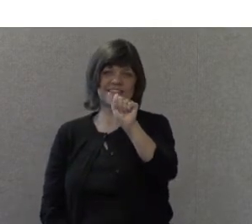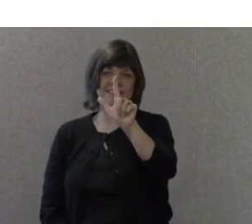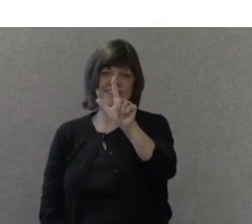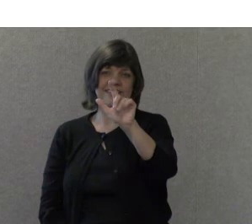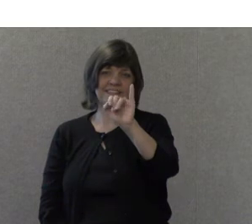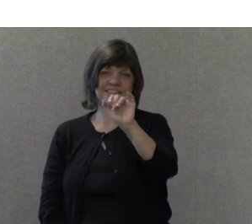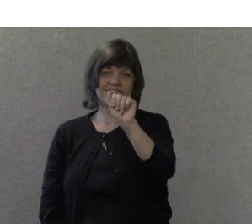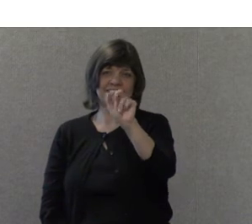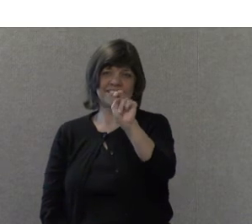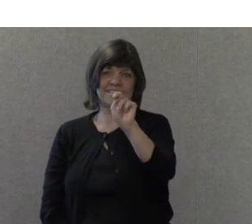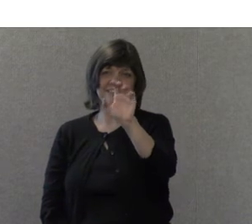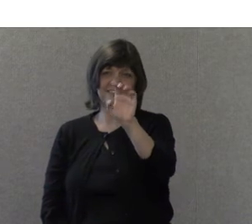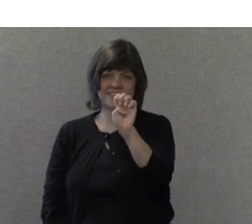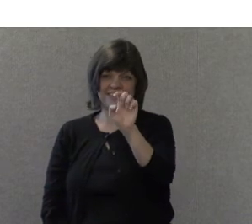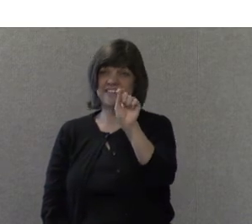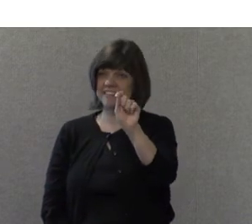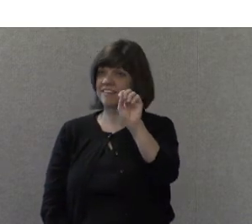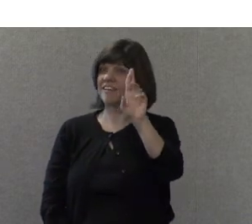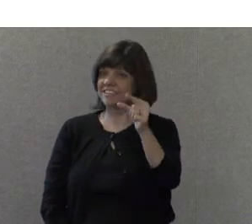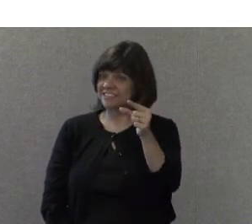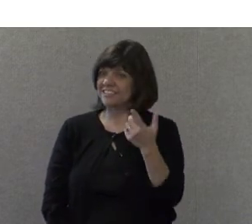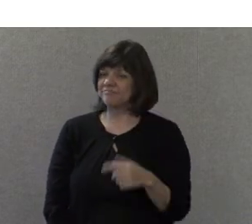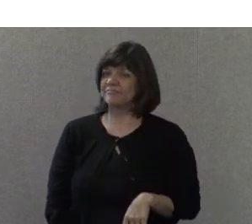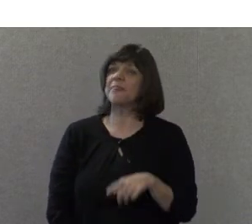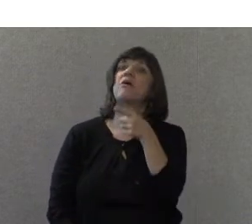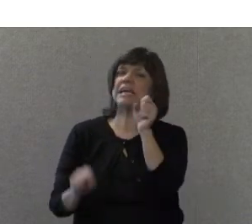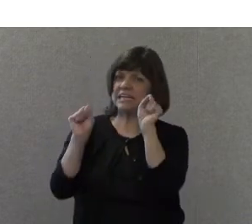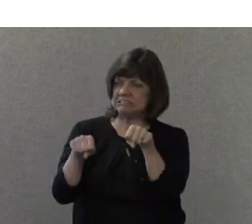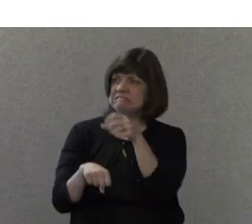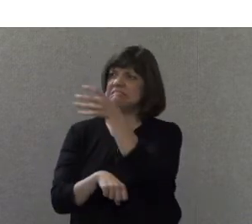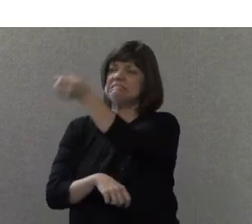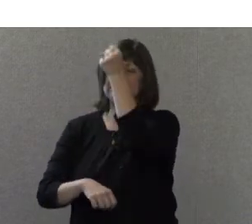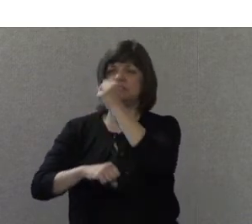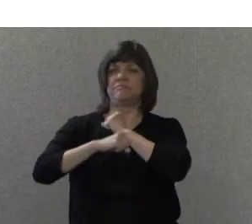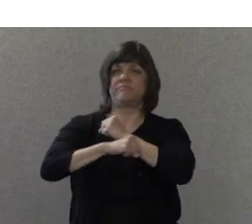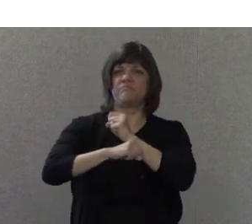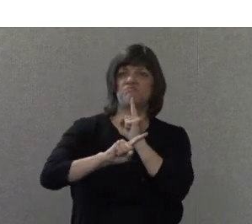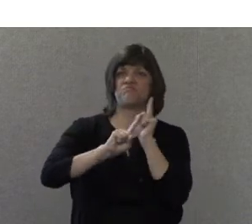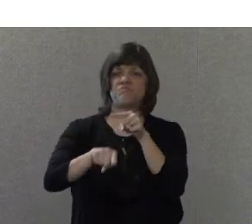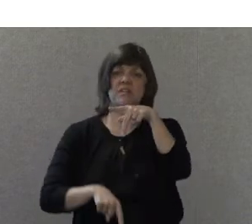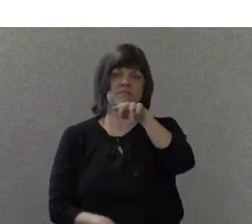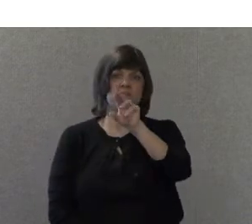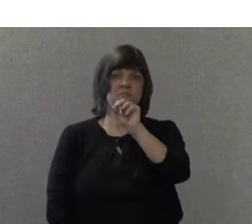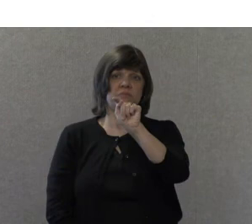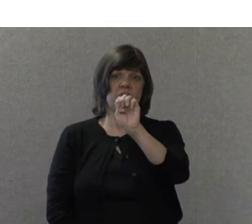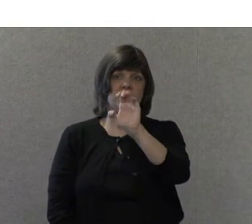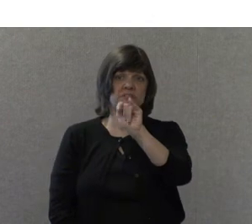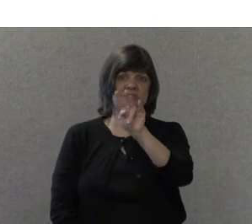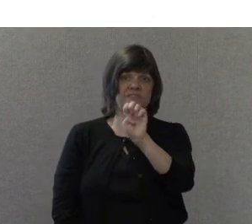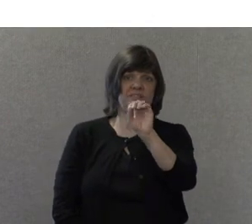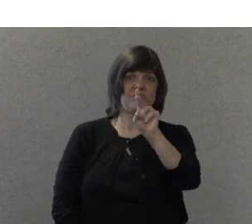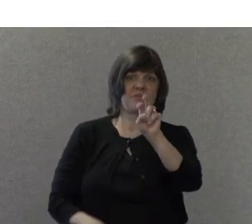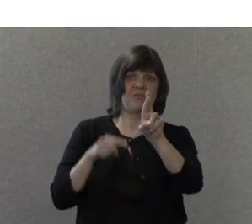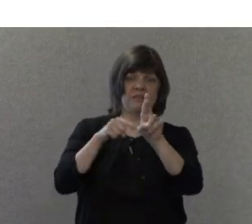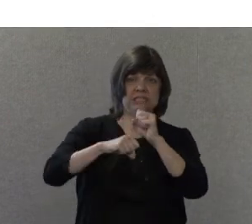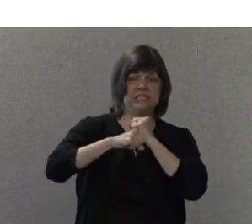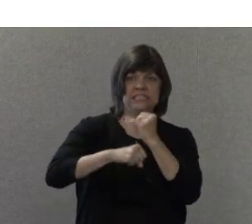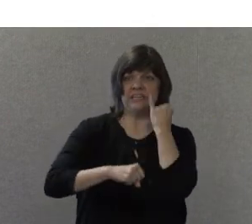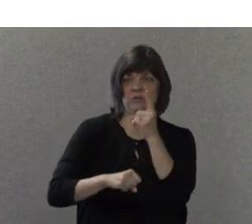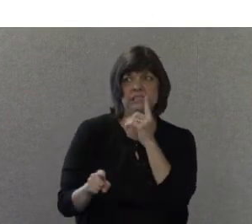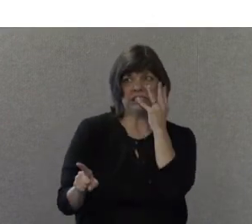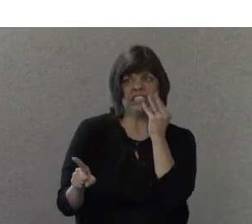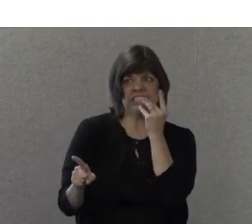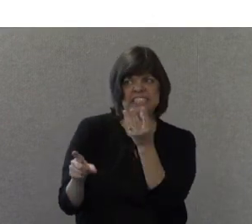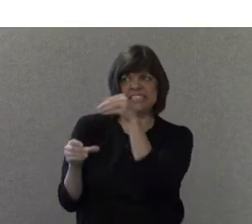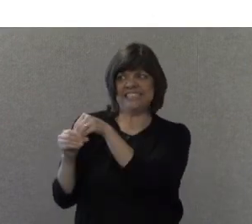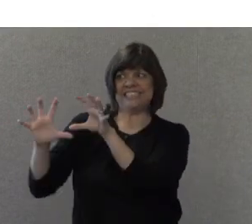vsdvalliance.org. You may be able to get a protective order if you are experiencing an unhealthy relationship. To get more